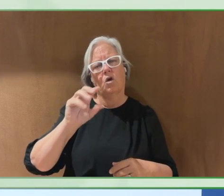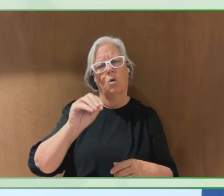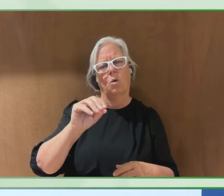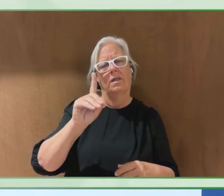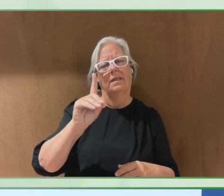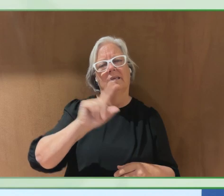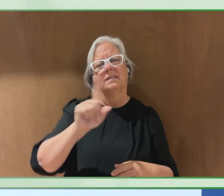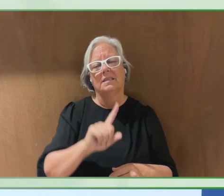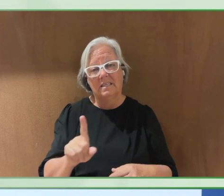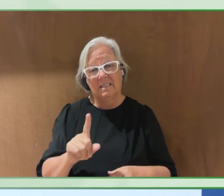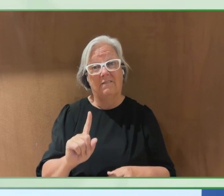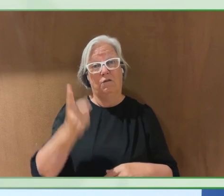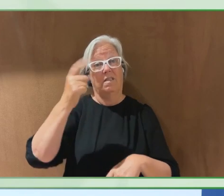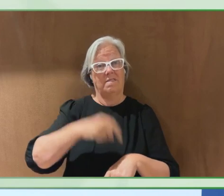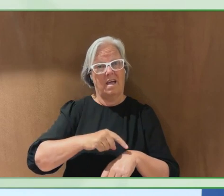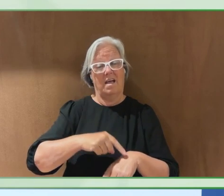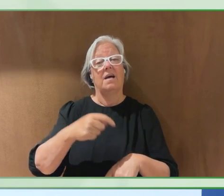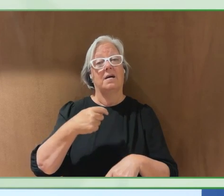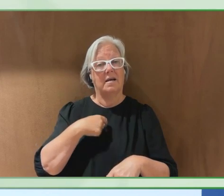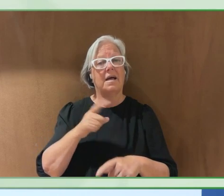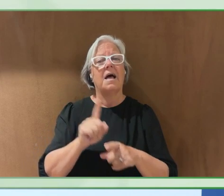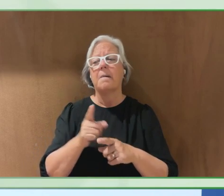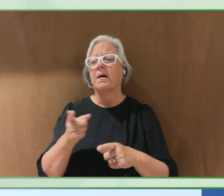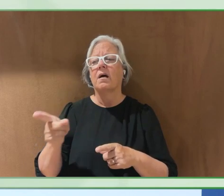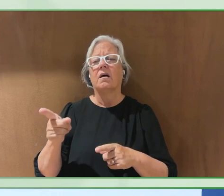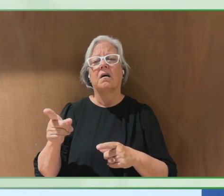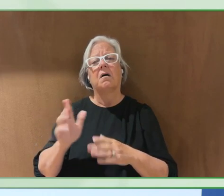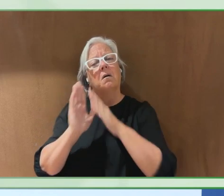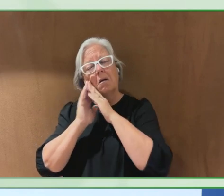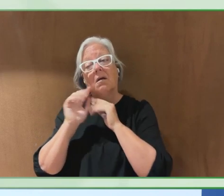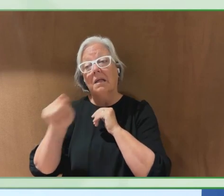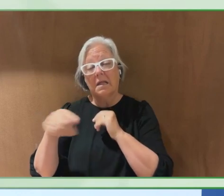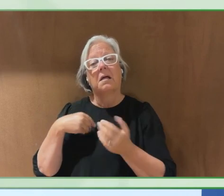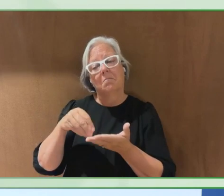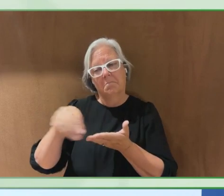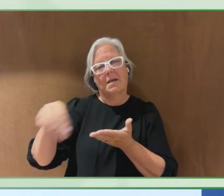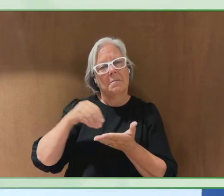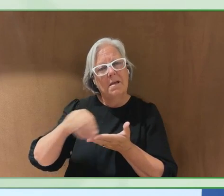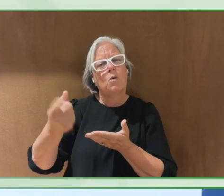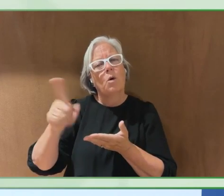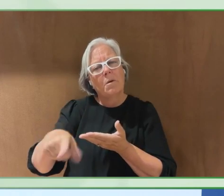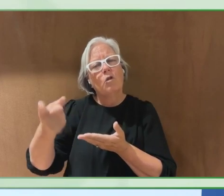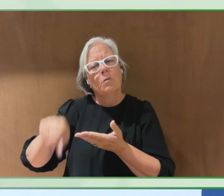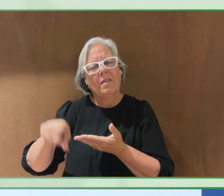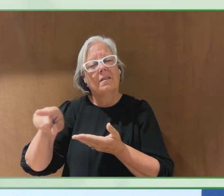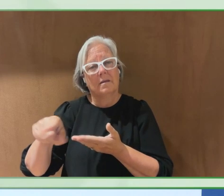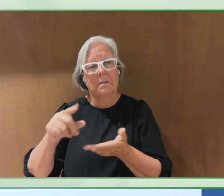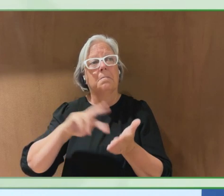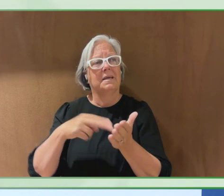This is really the final brick when it comes to this self-reliance. So in fact, here everything is going well.